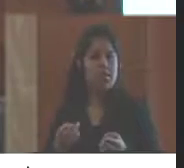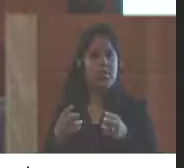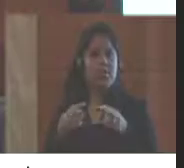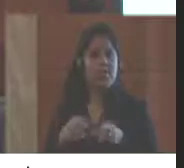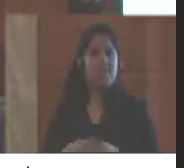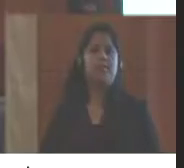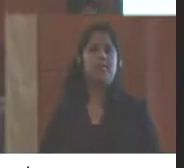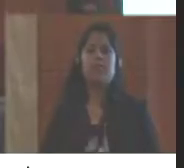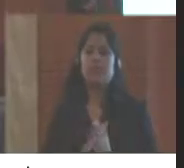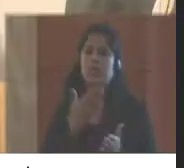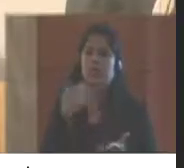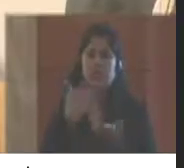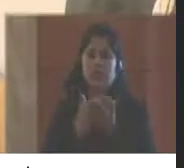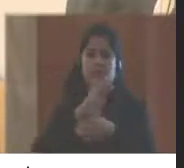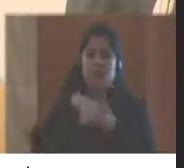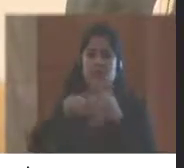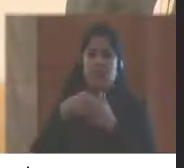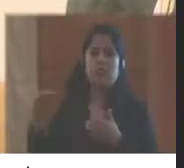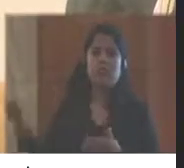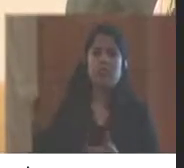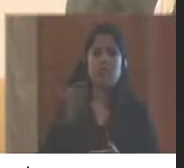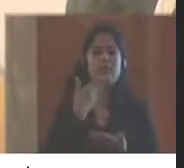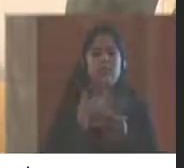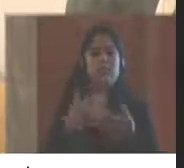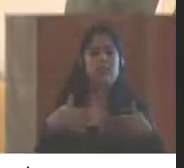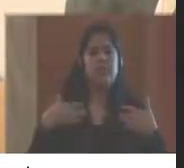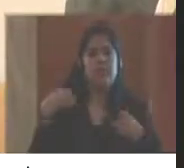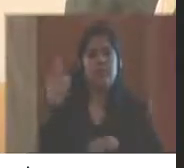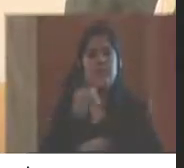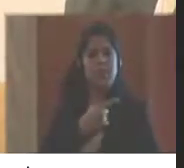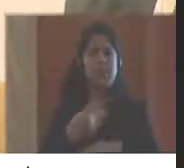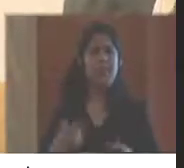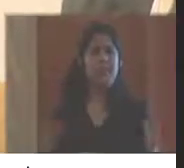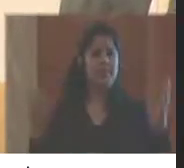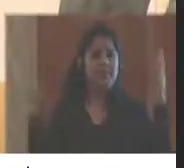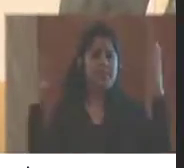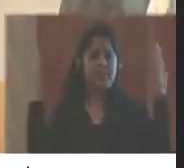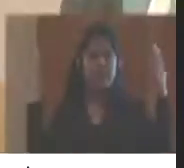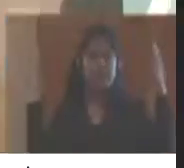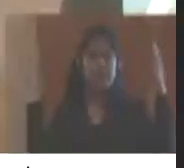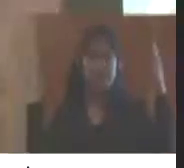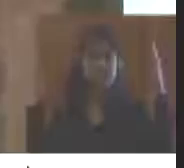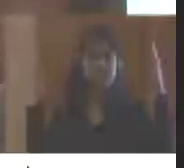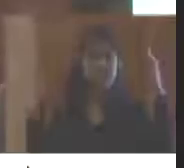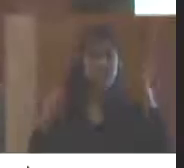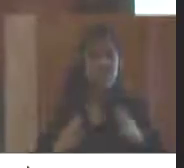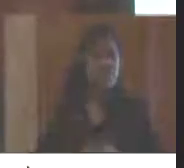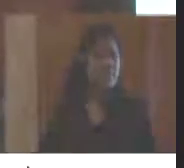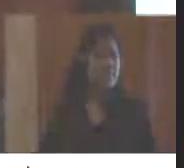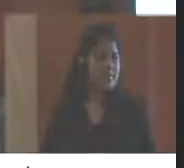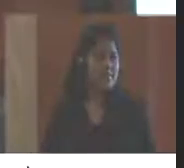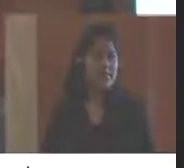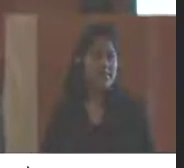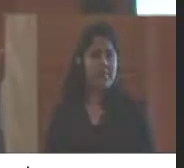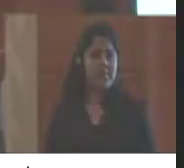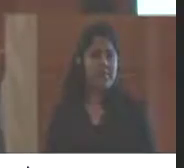Tobago. Thank you for joining us, and I would like to thank also the participants and wish you a very good afternoon.